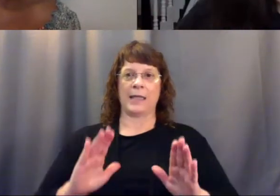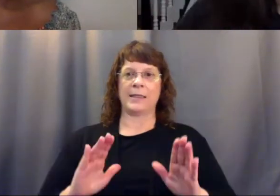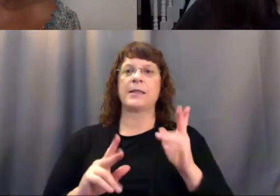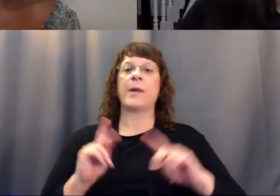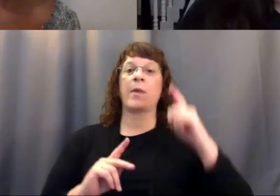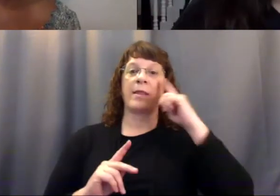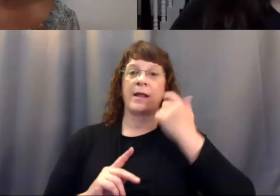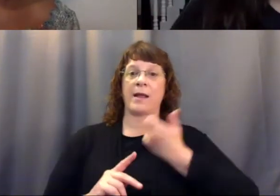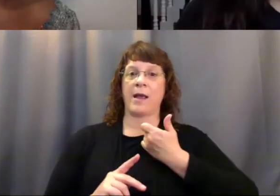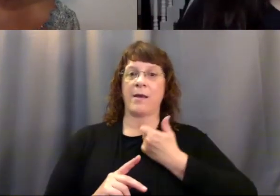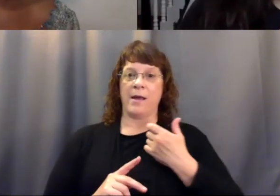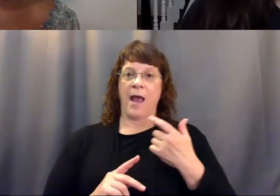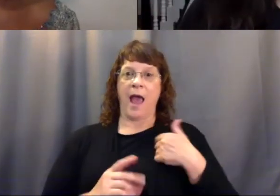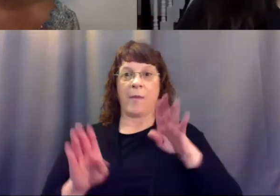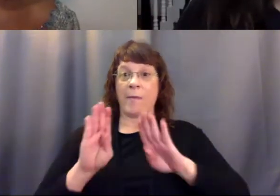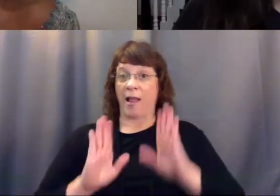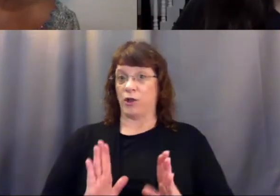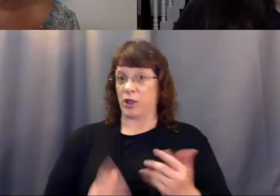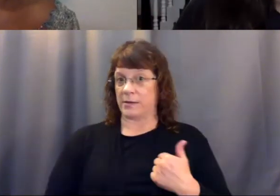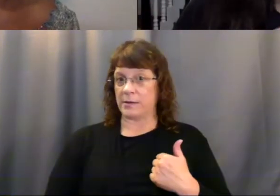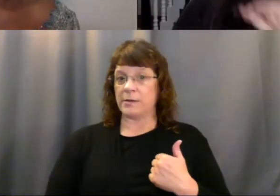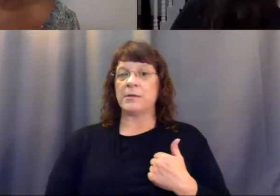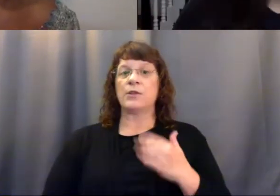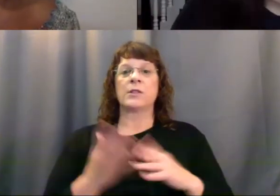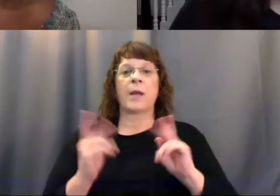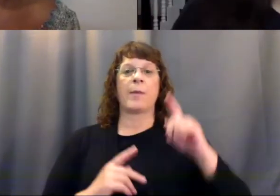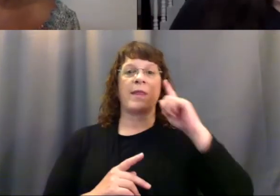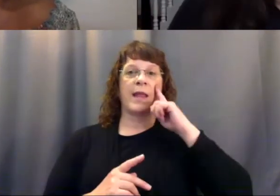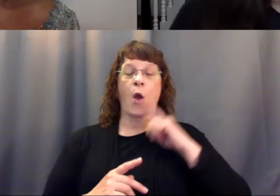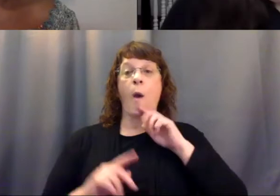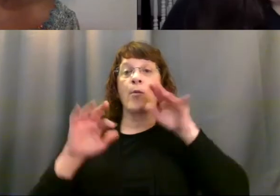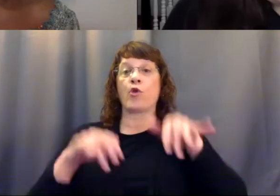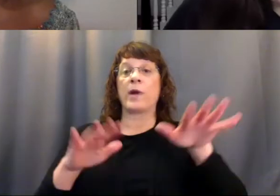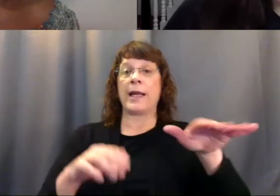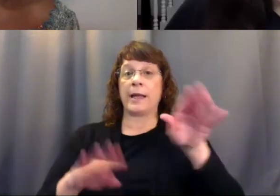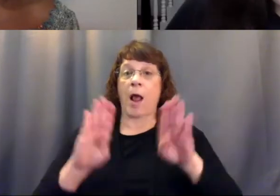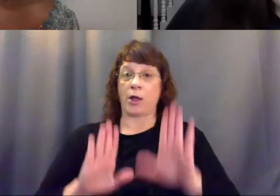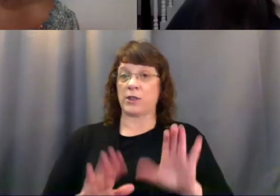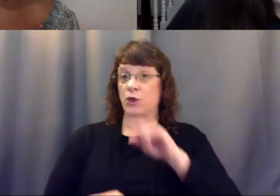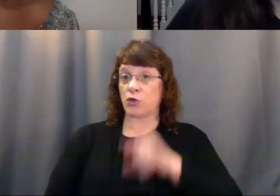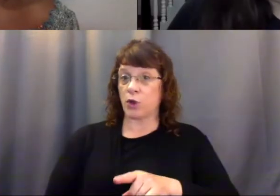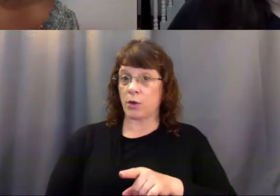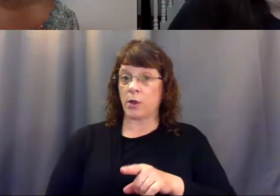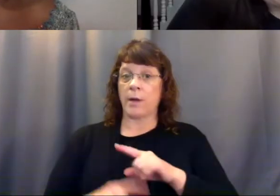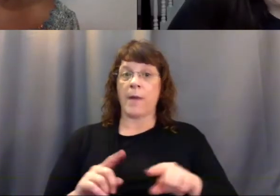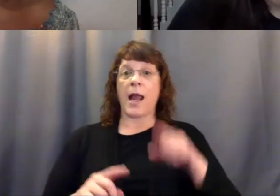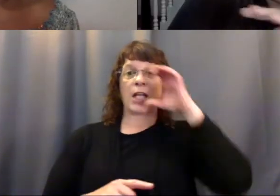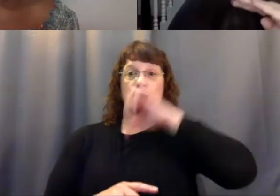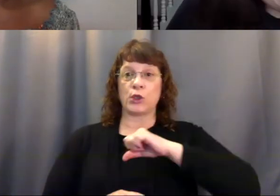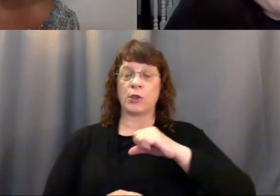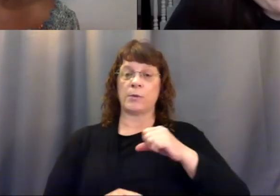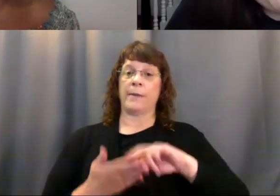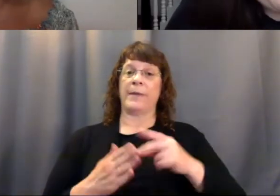squid biologist, and so some people will think, oh, I'm a marine biologist, which is true, I am a marine biologist, but then assume that I therefore